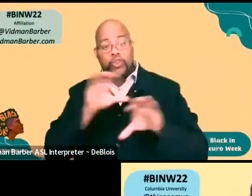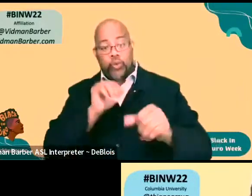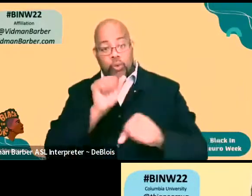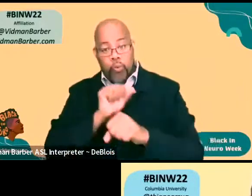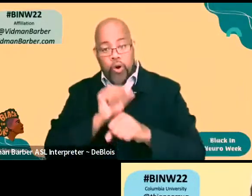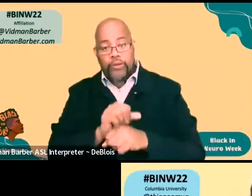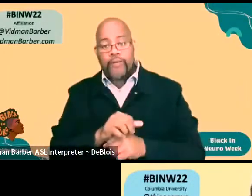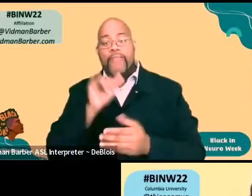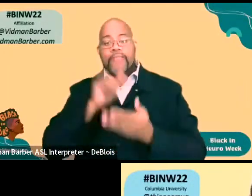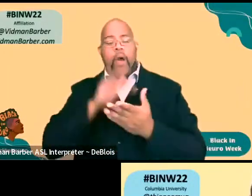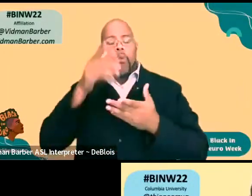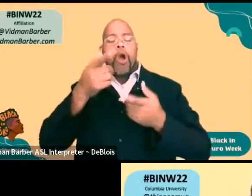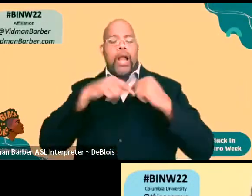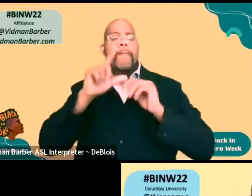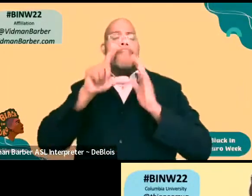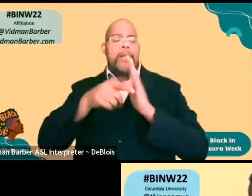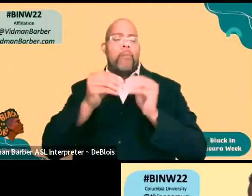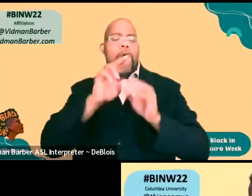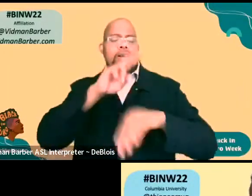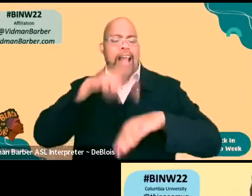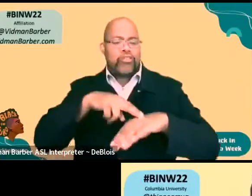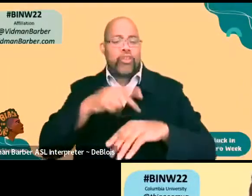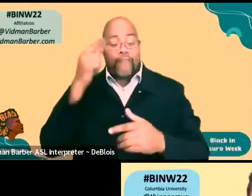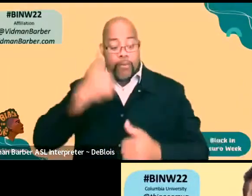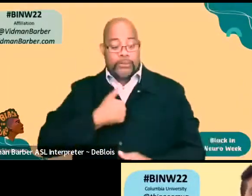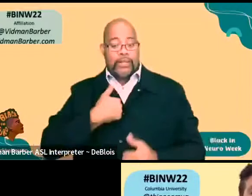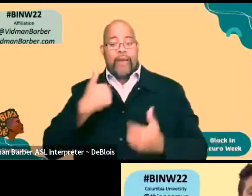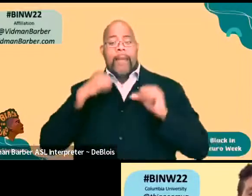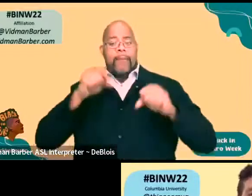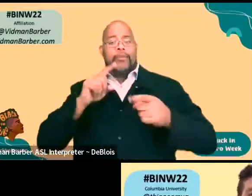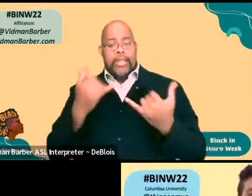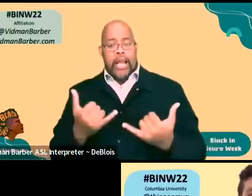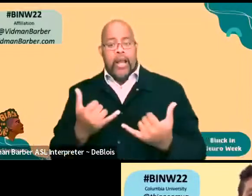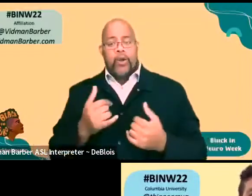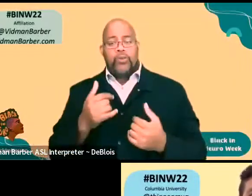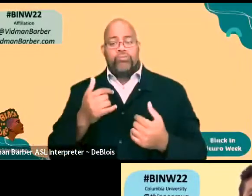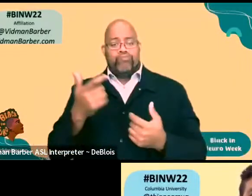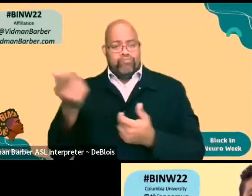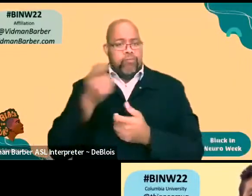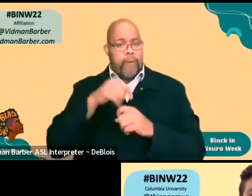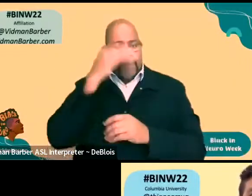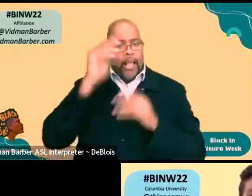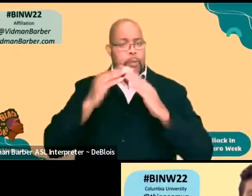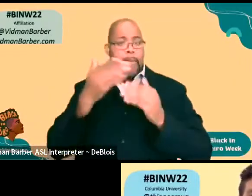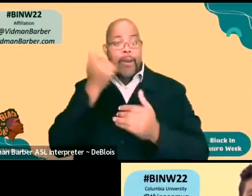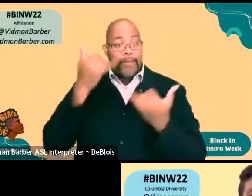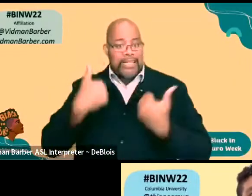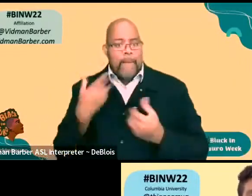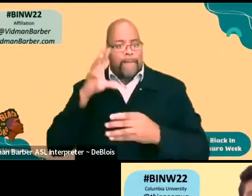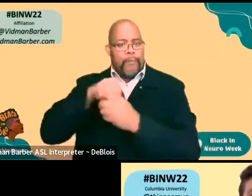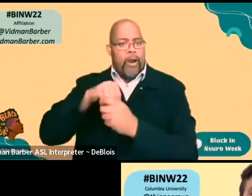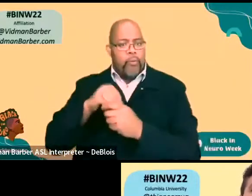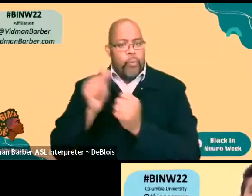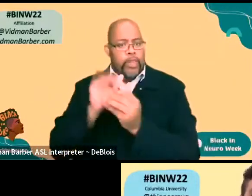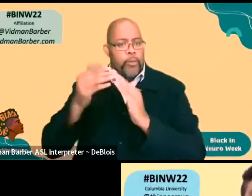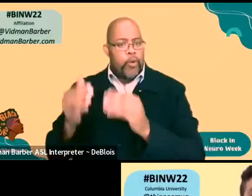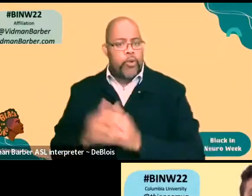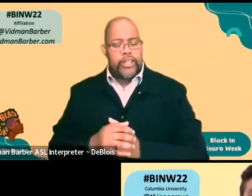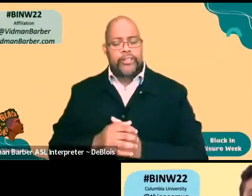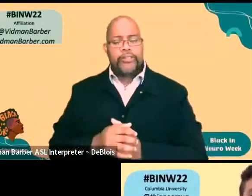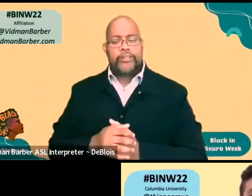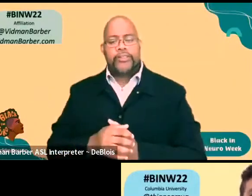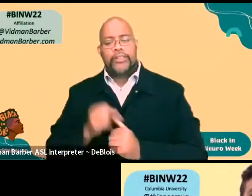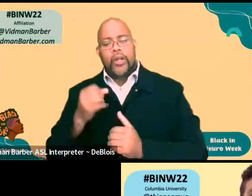work, that will come a little bit more naturally. I know for myself, I'm able to draw from the Black community better because I'm a part of the Black community.